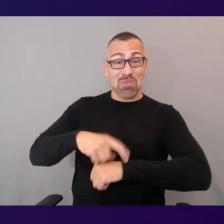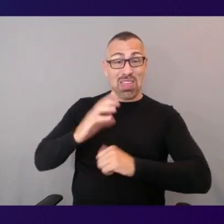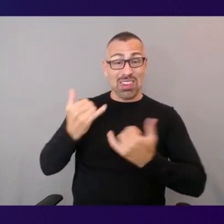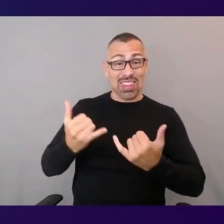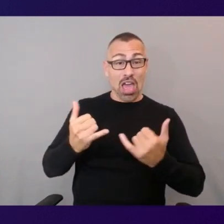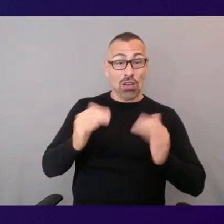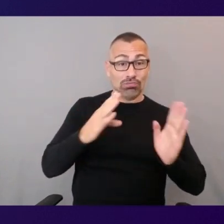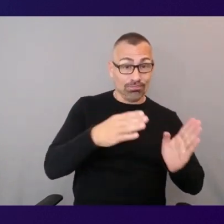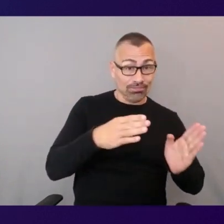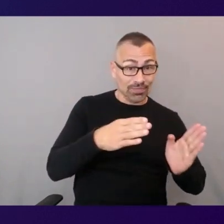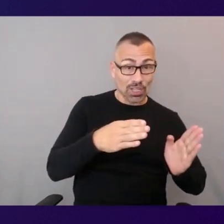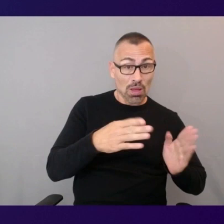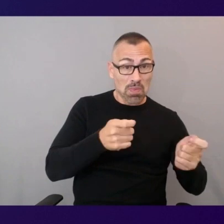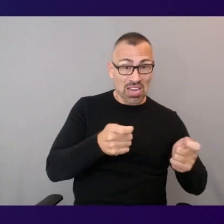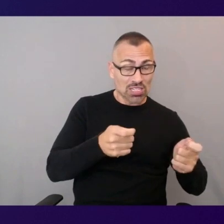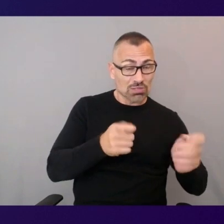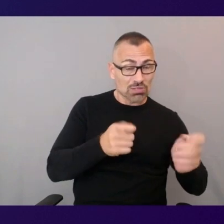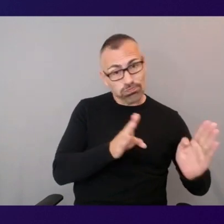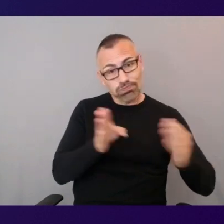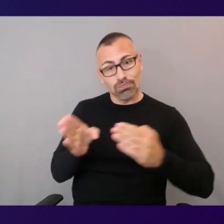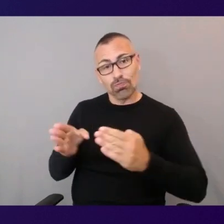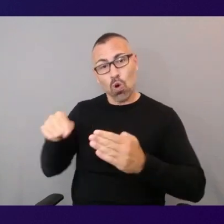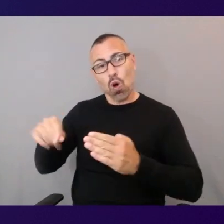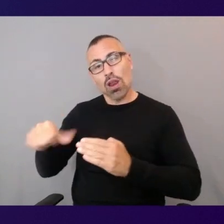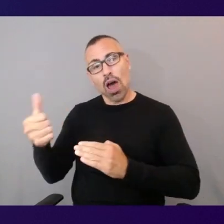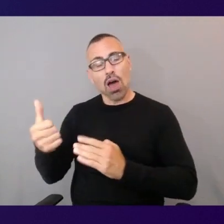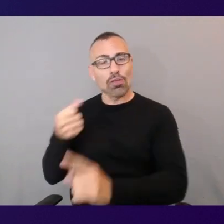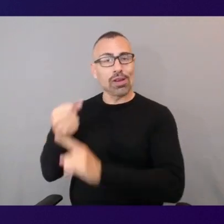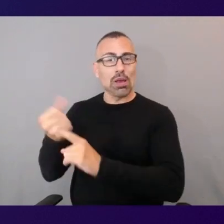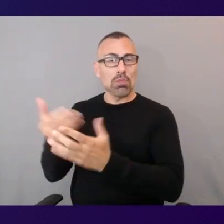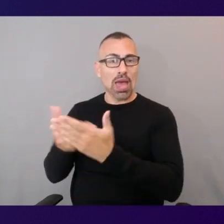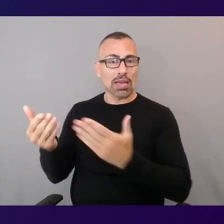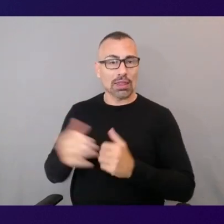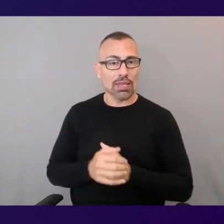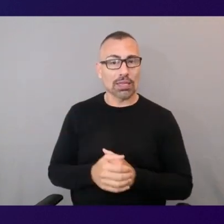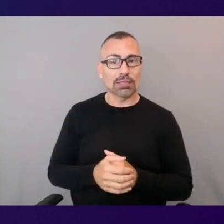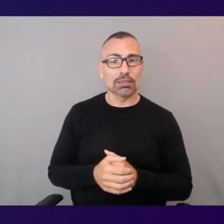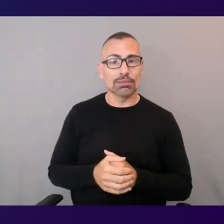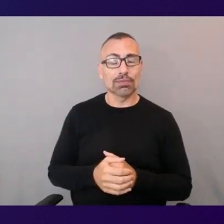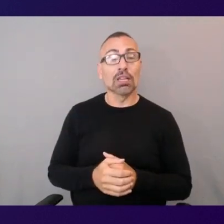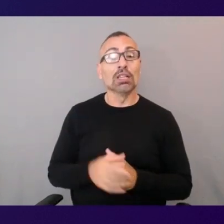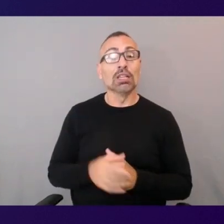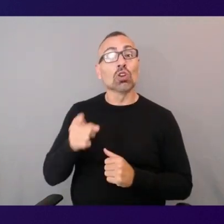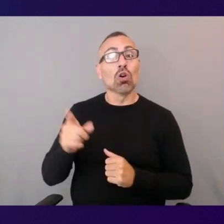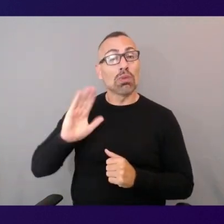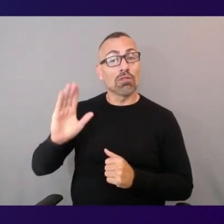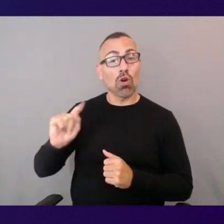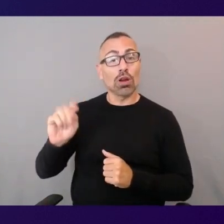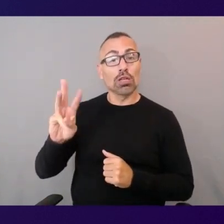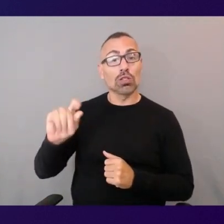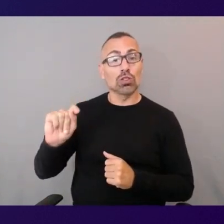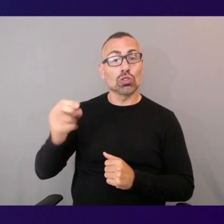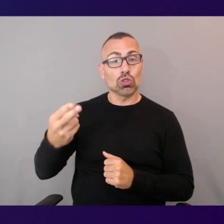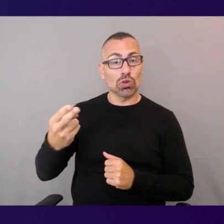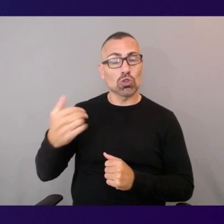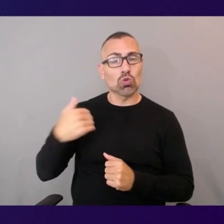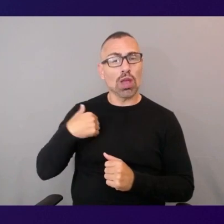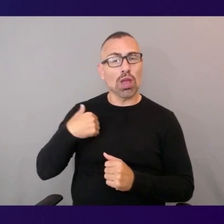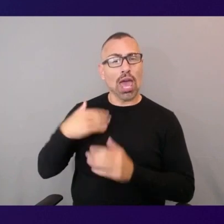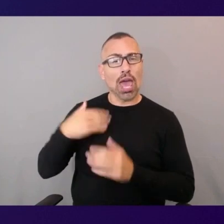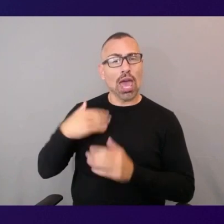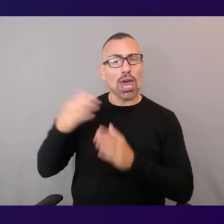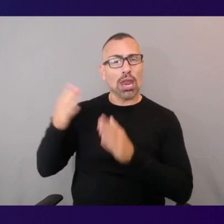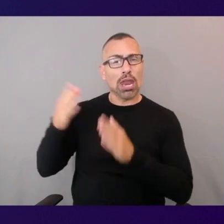than just necessarily managing the VDI infrastructure. So SetSpike from Twitch chat asked earlier, being able to measure